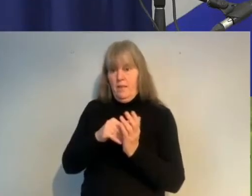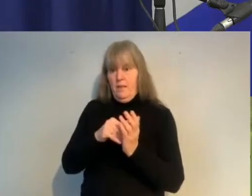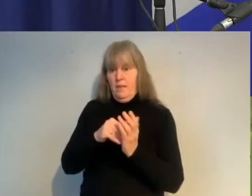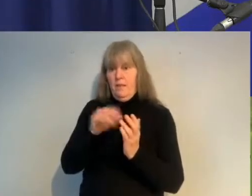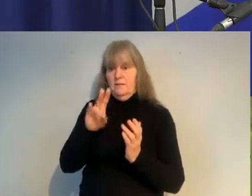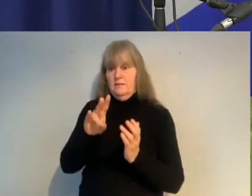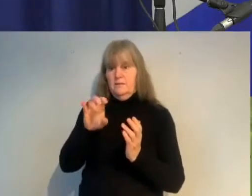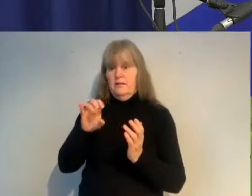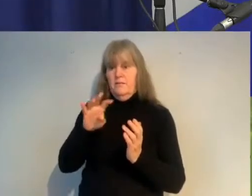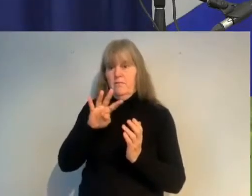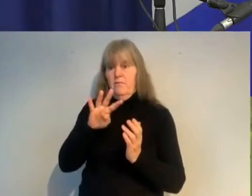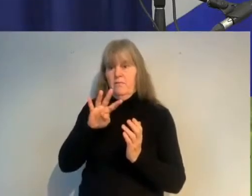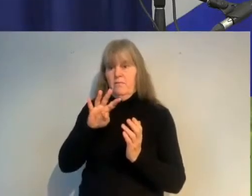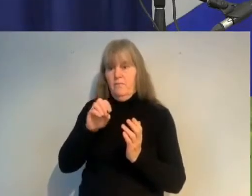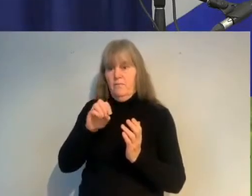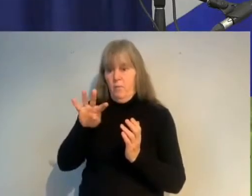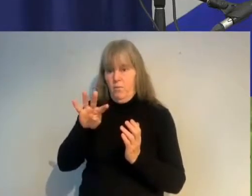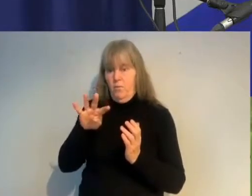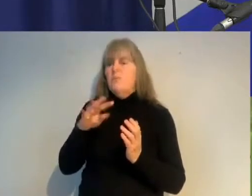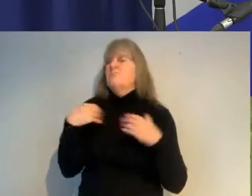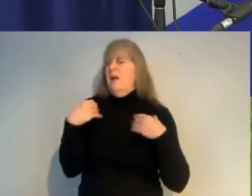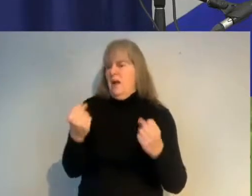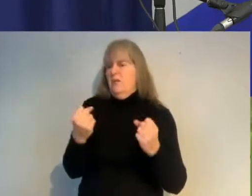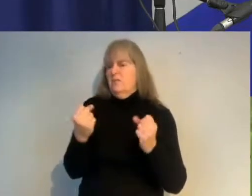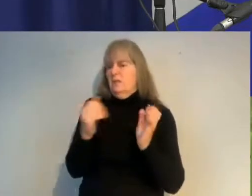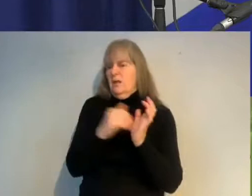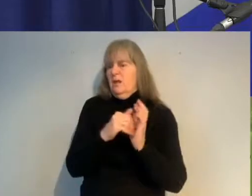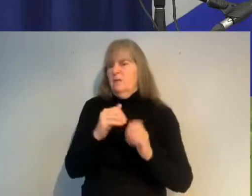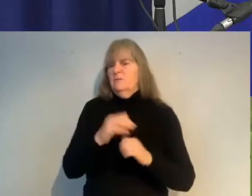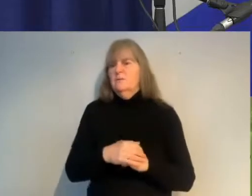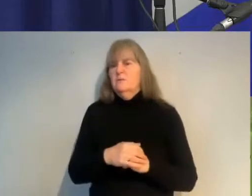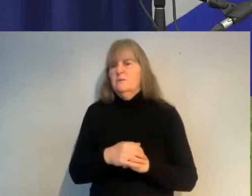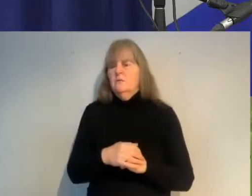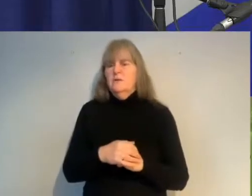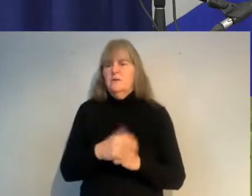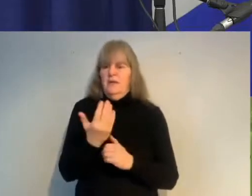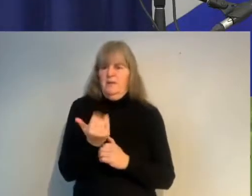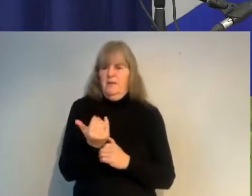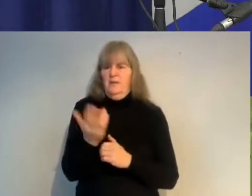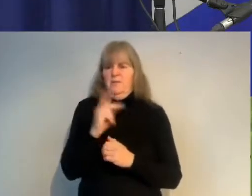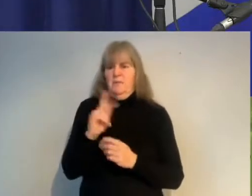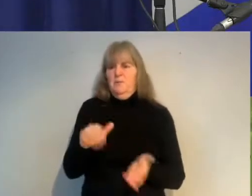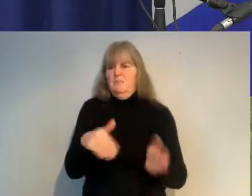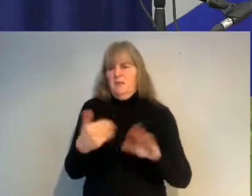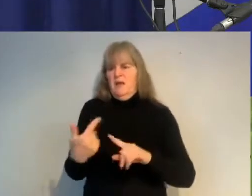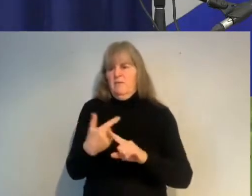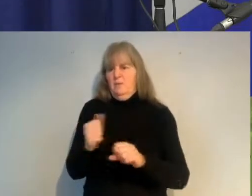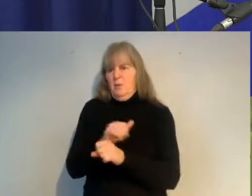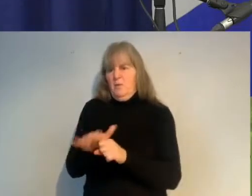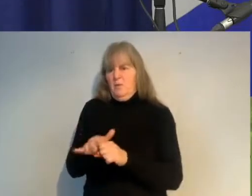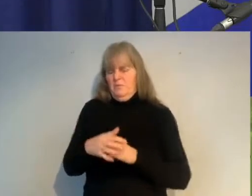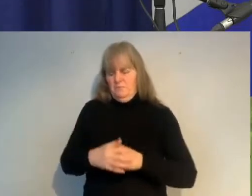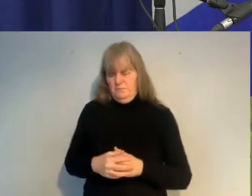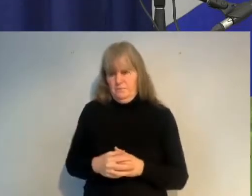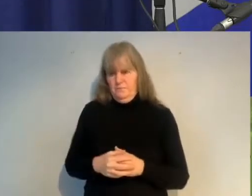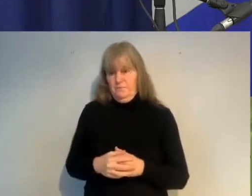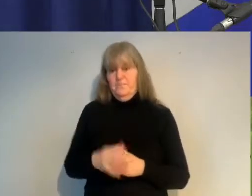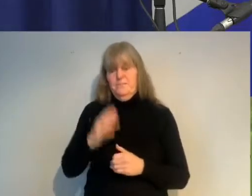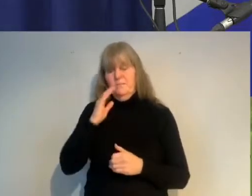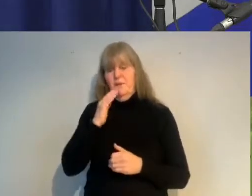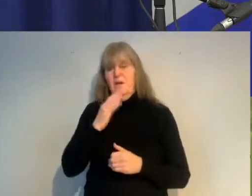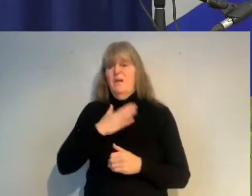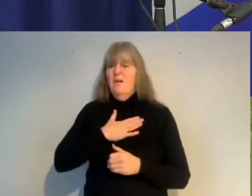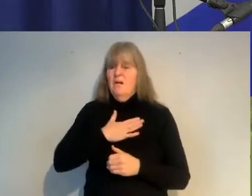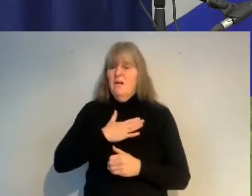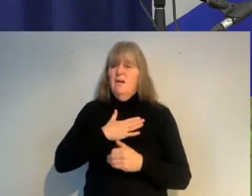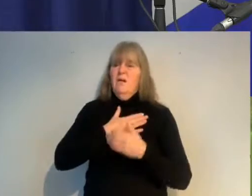1,704 of those have recovered. 15 Yukoners have died. I send my heartfelt condolences